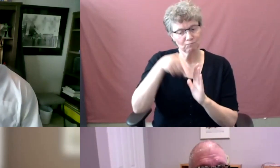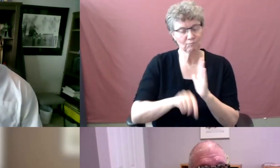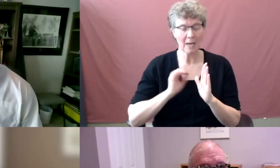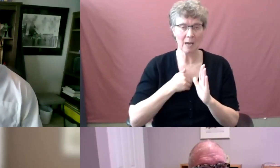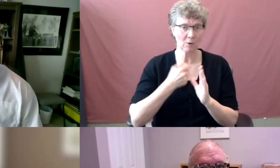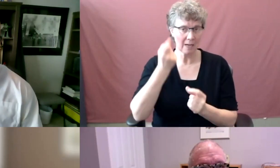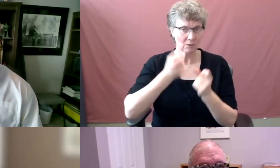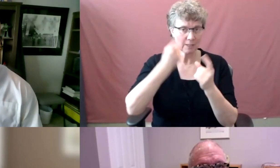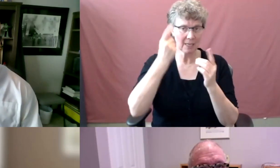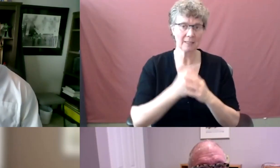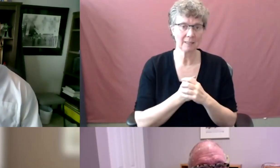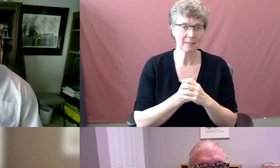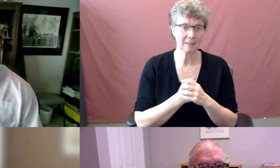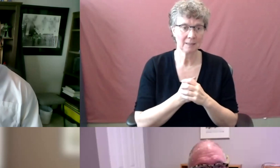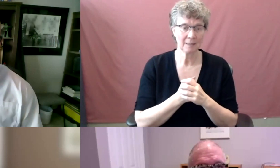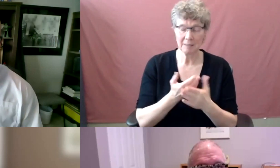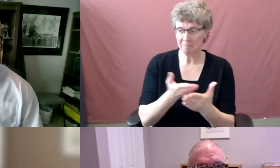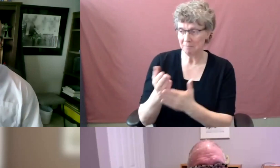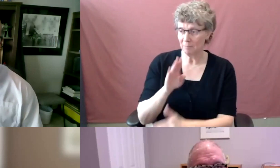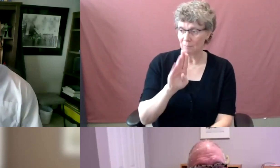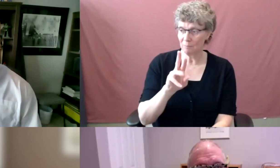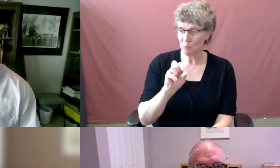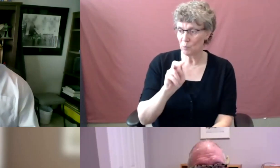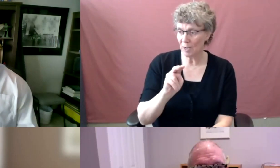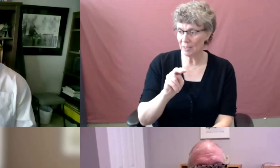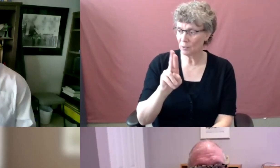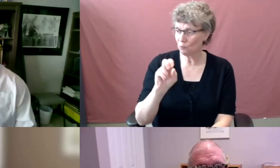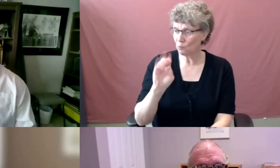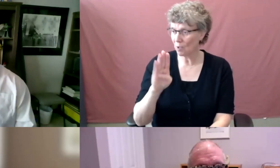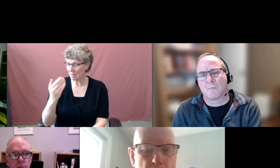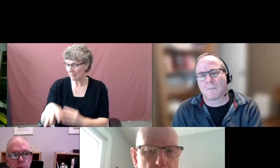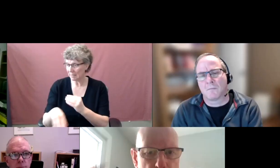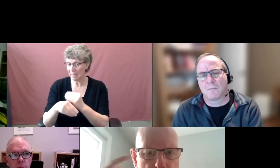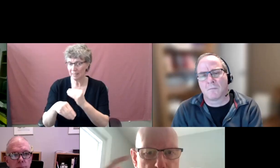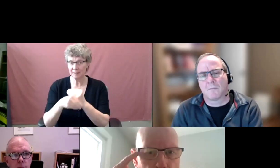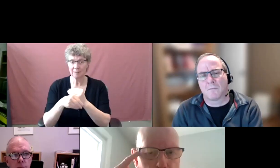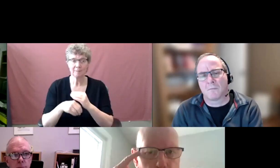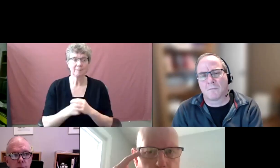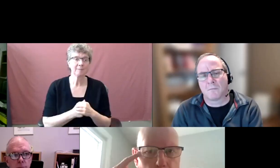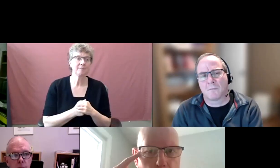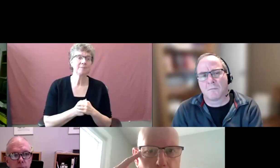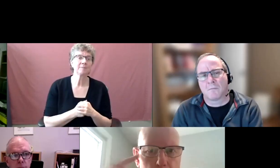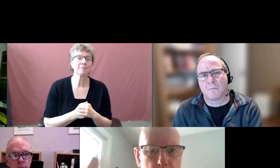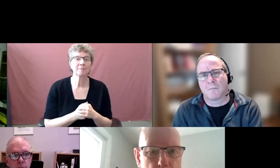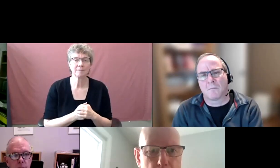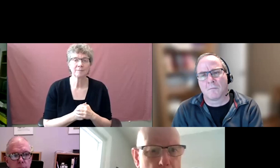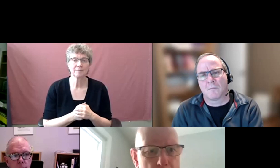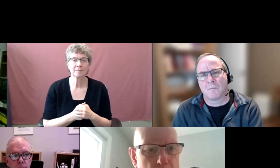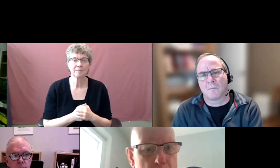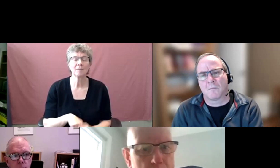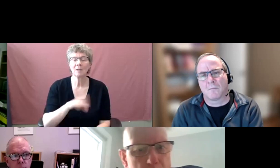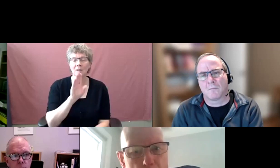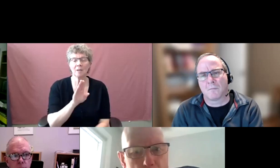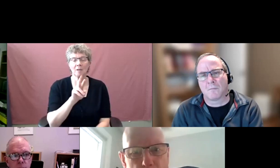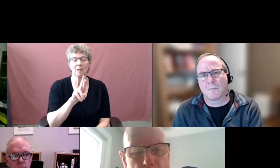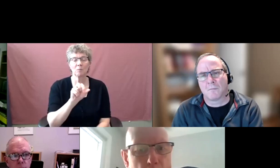Uh, Brian or Rob, did you want to add to that? I think just to build on what you said, Mike, cause I, um, I think you answered